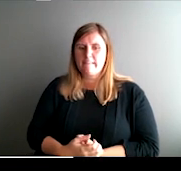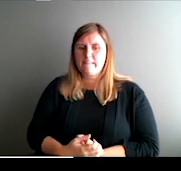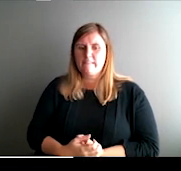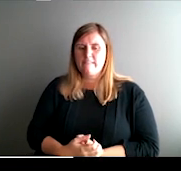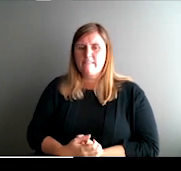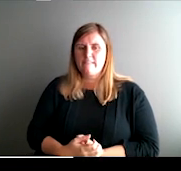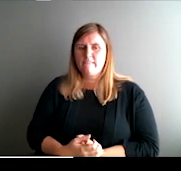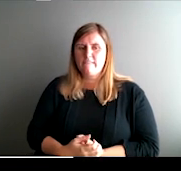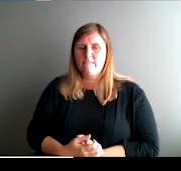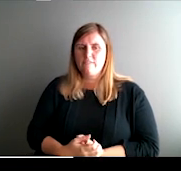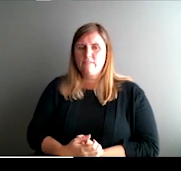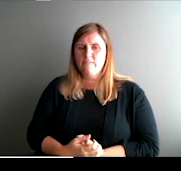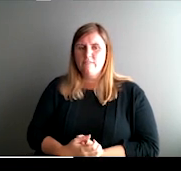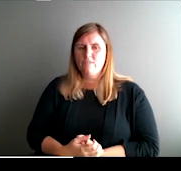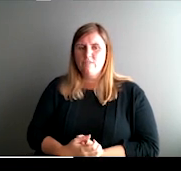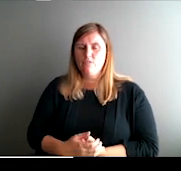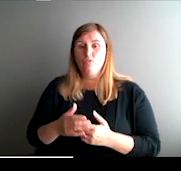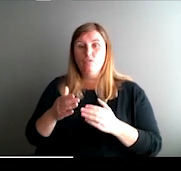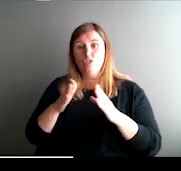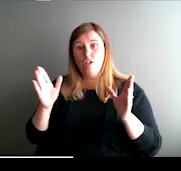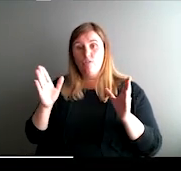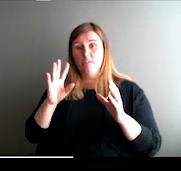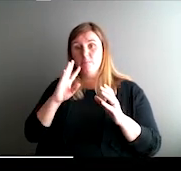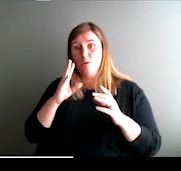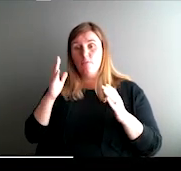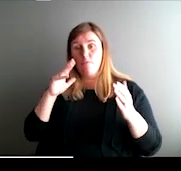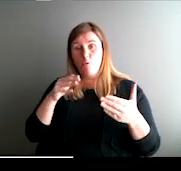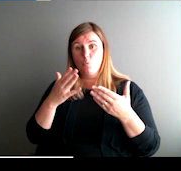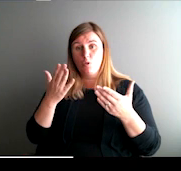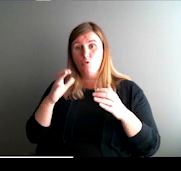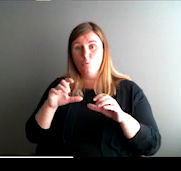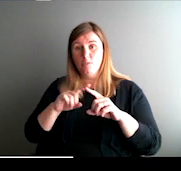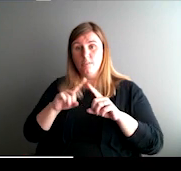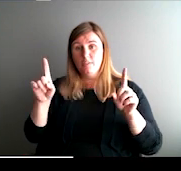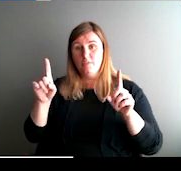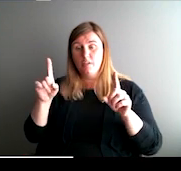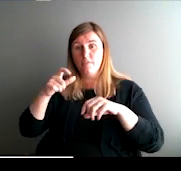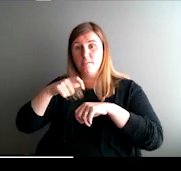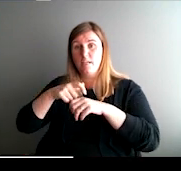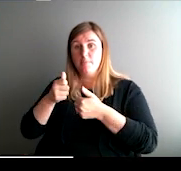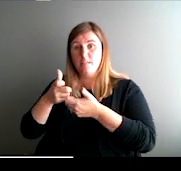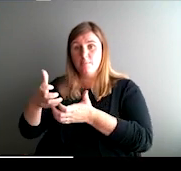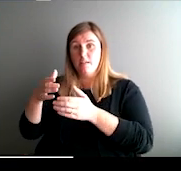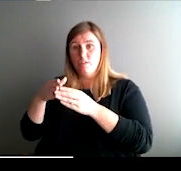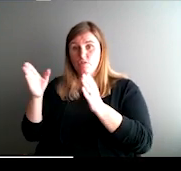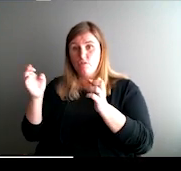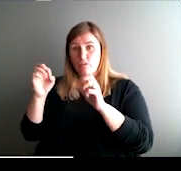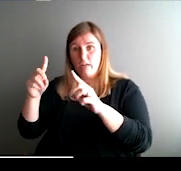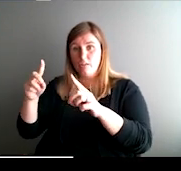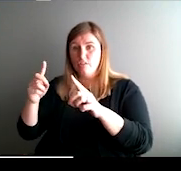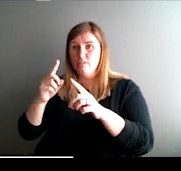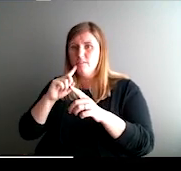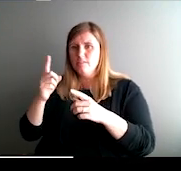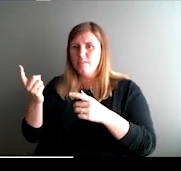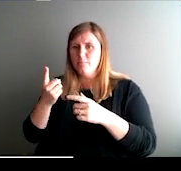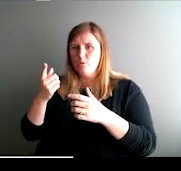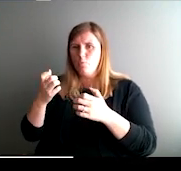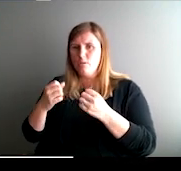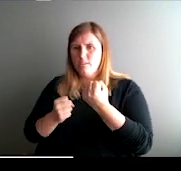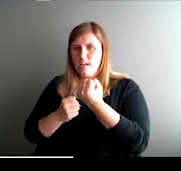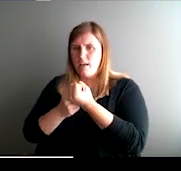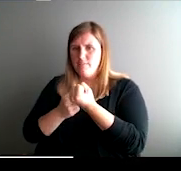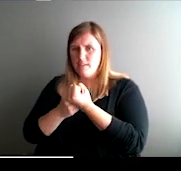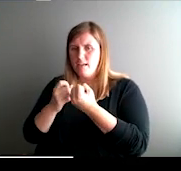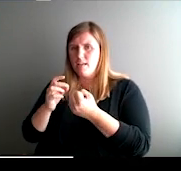Generally speaking, a focus on what the student does differently as the result of the time they spent in gen ed is something that you want to advocate